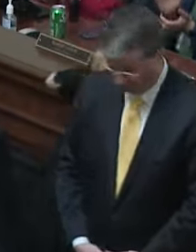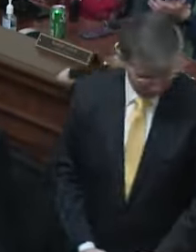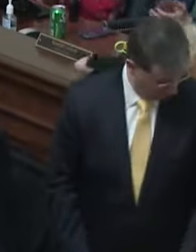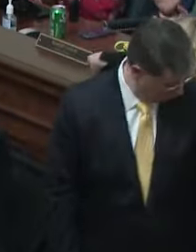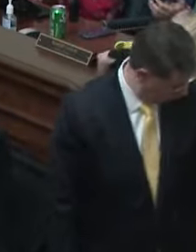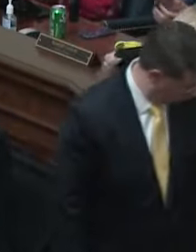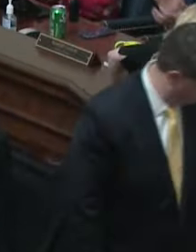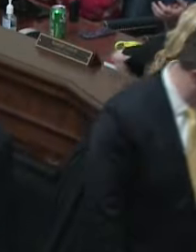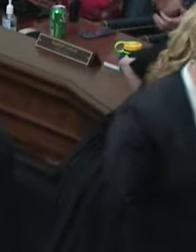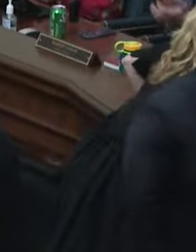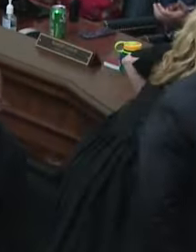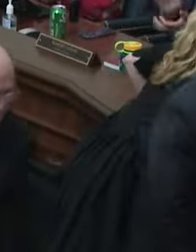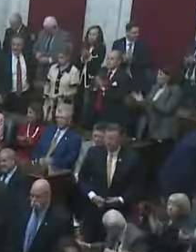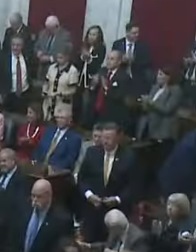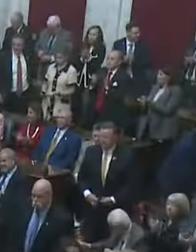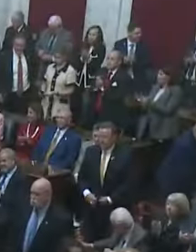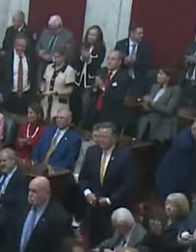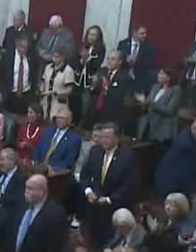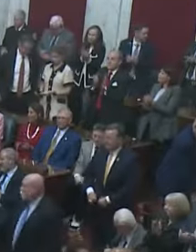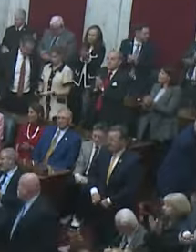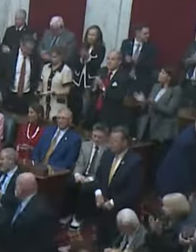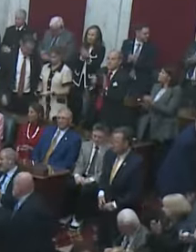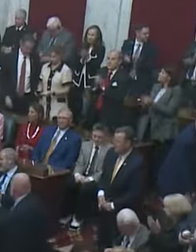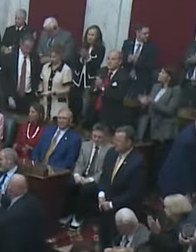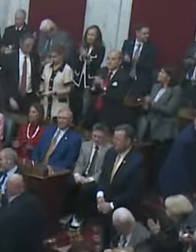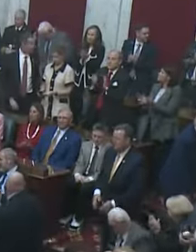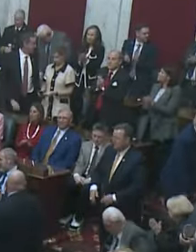as well. He